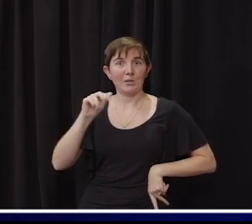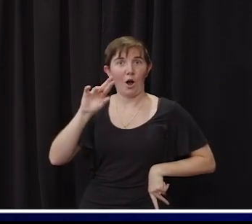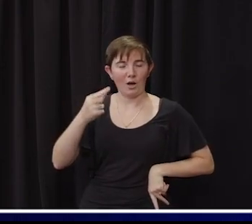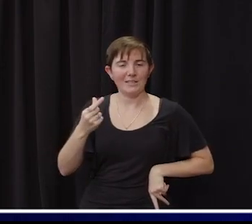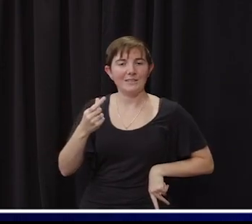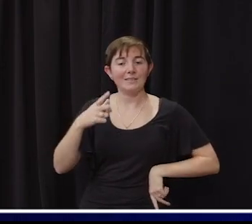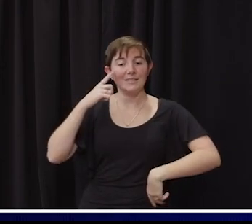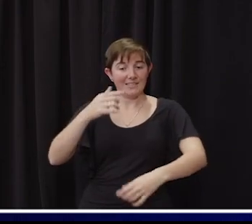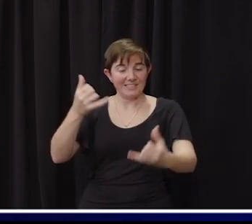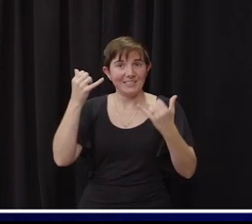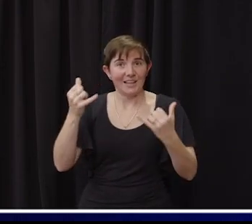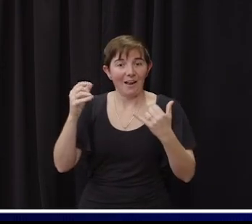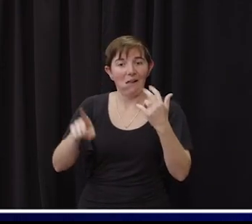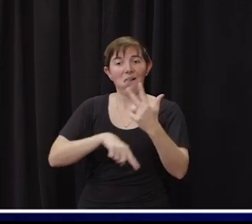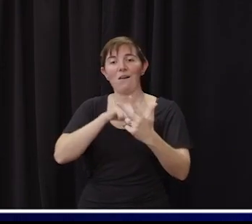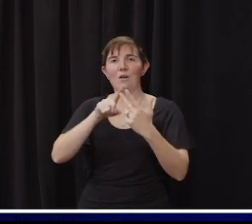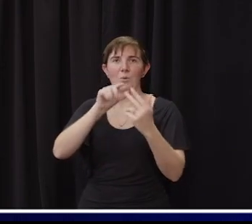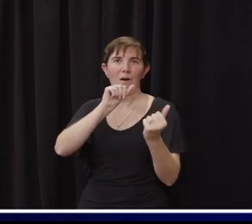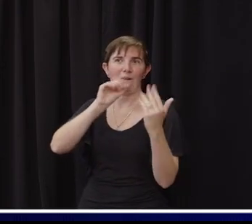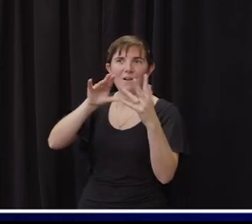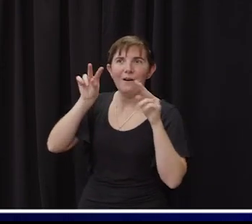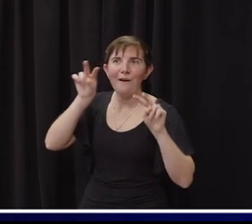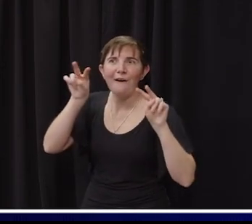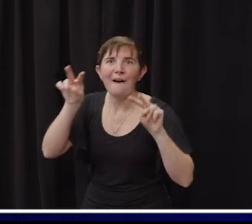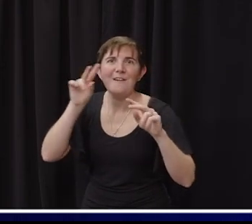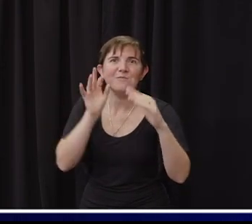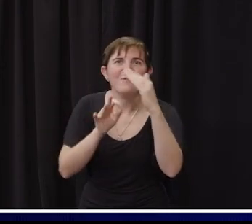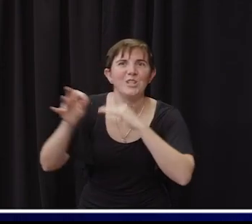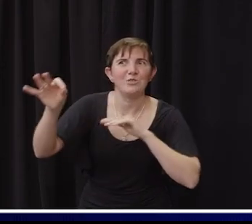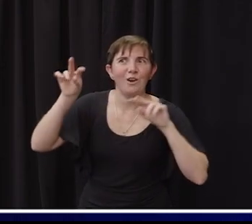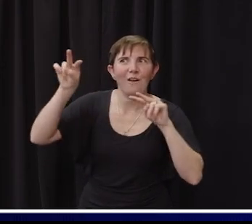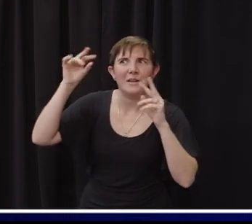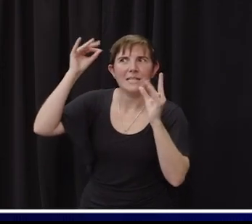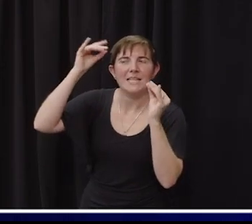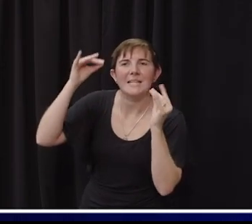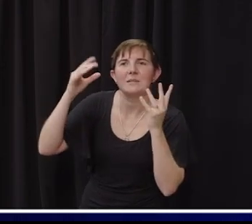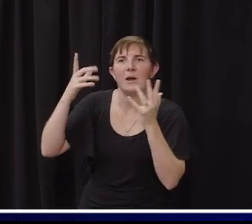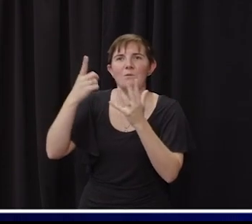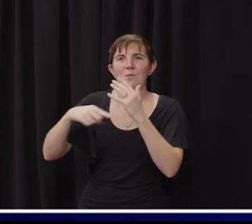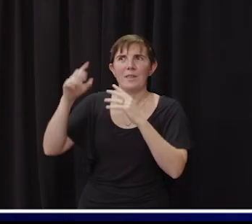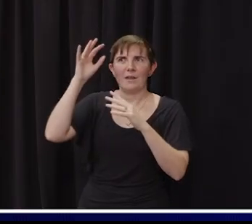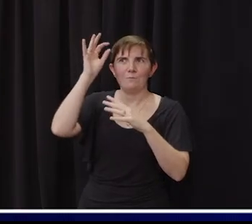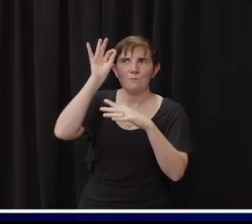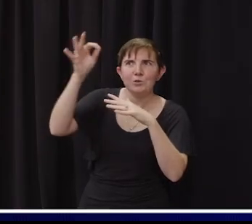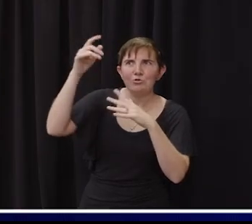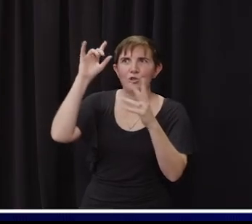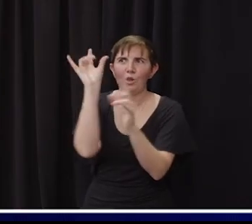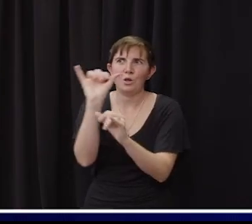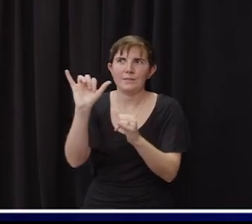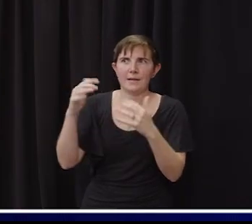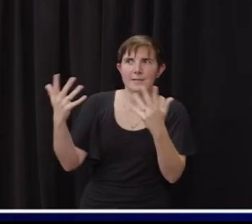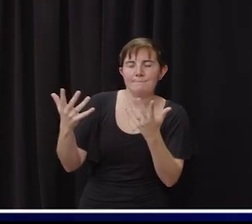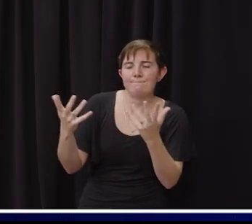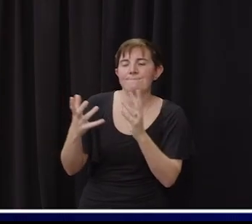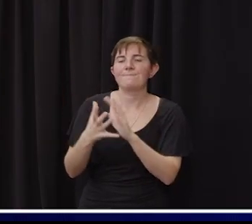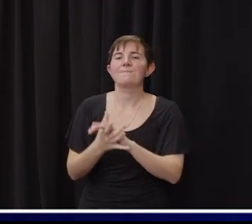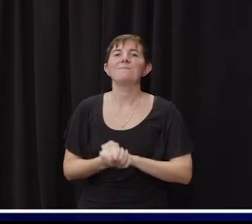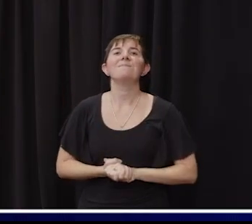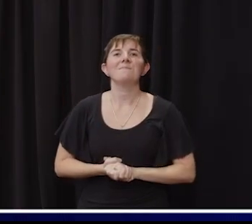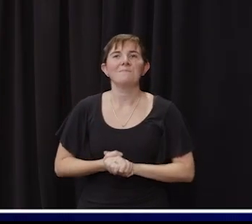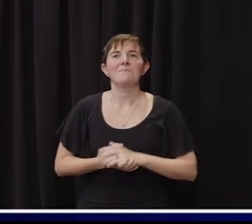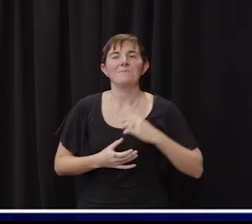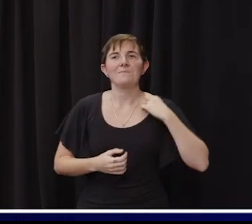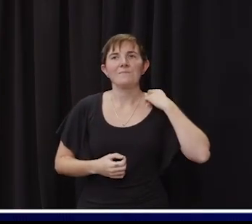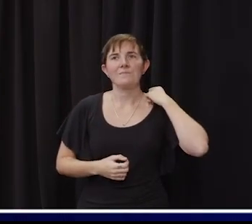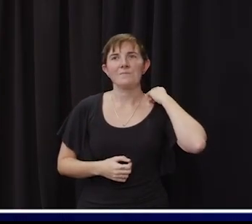But today, we are really facing towards the future and thinking about what the future could hold for us. So